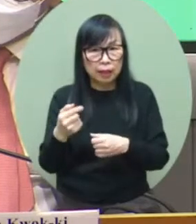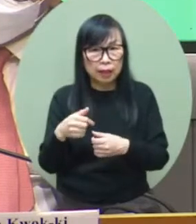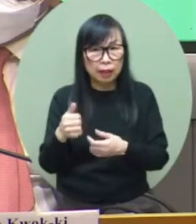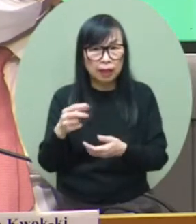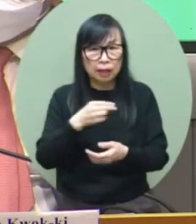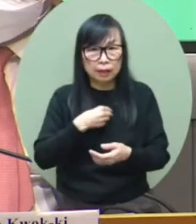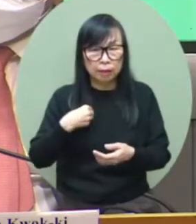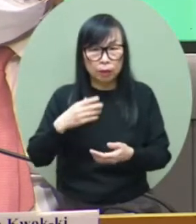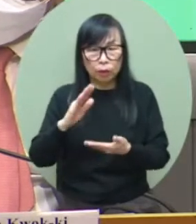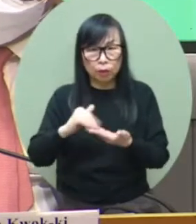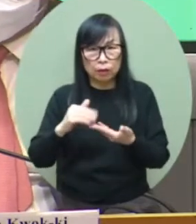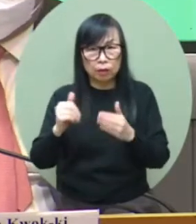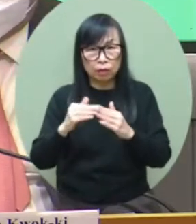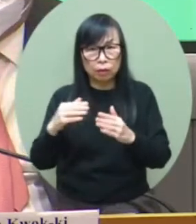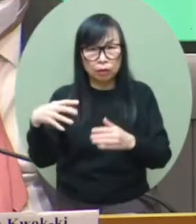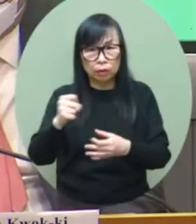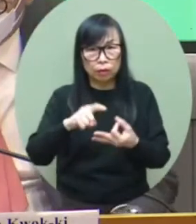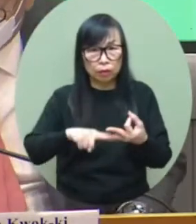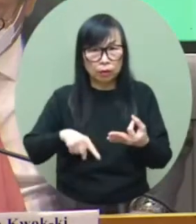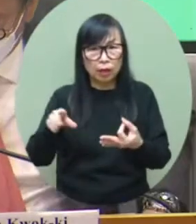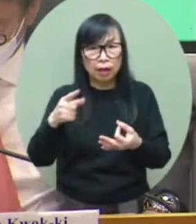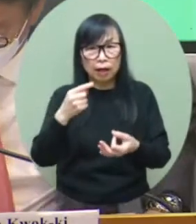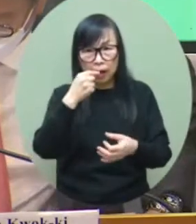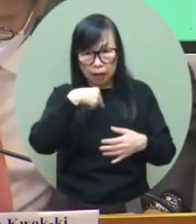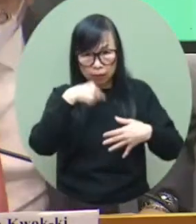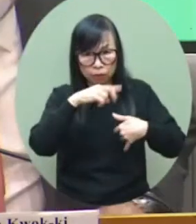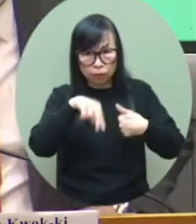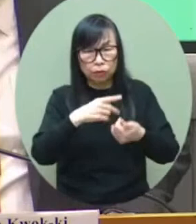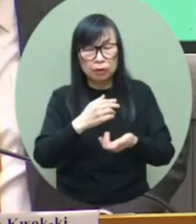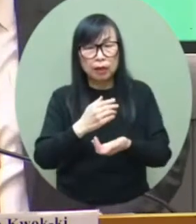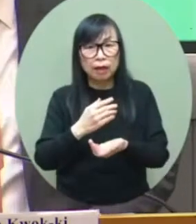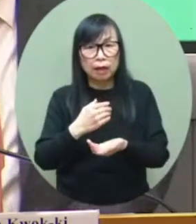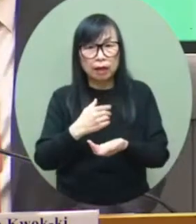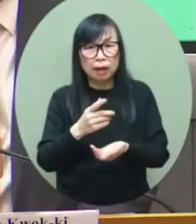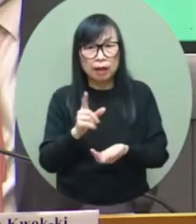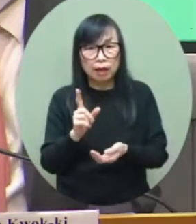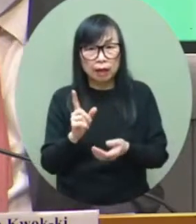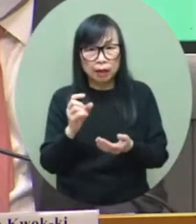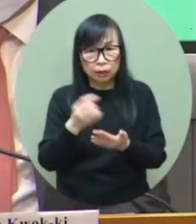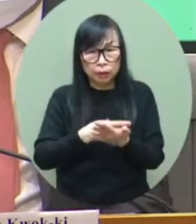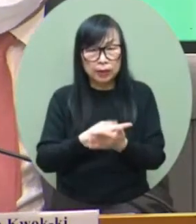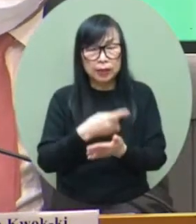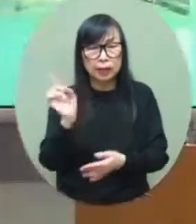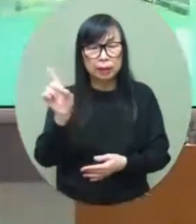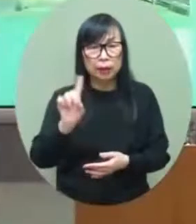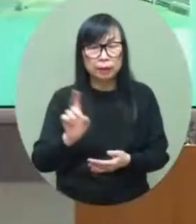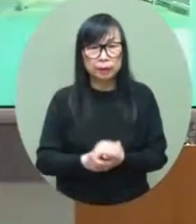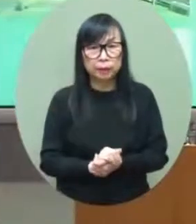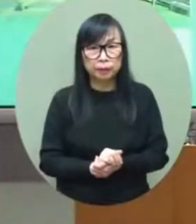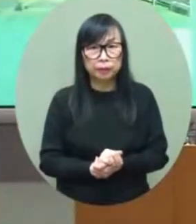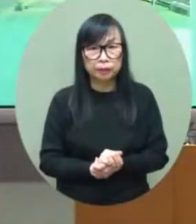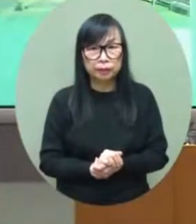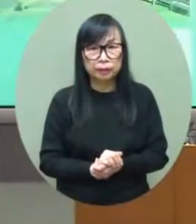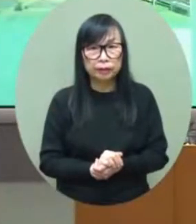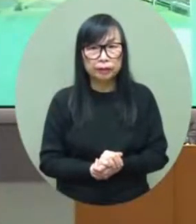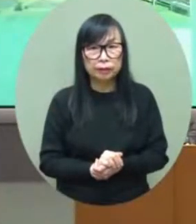express rail service. And then I'll invite Mr. Secretary for Health to tell you about PCR